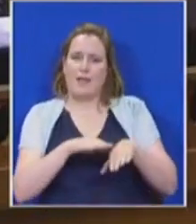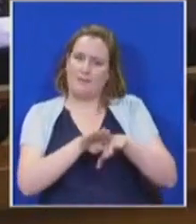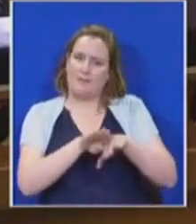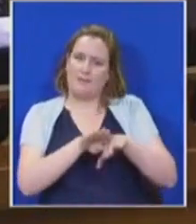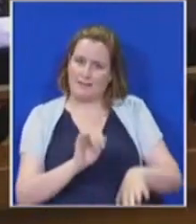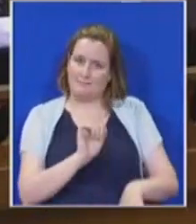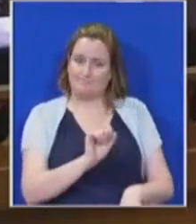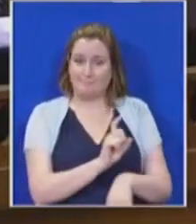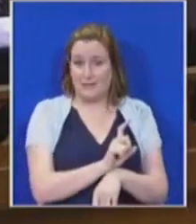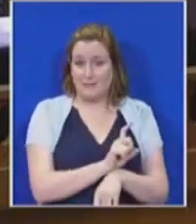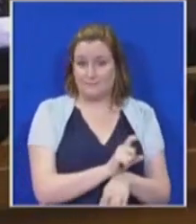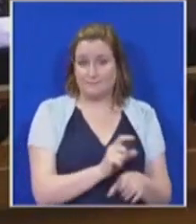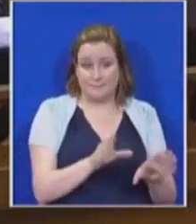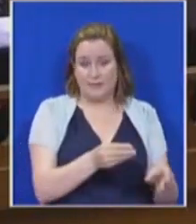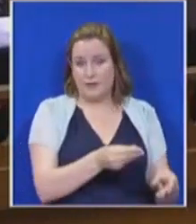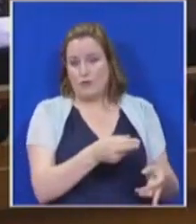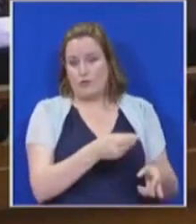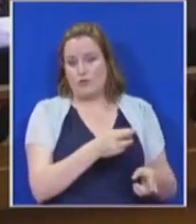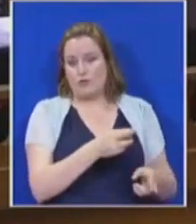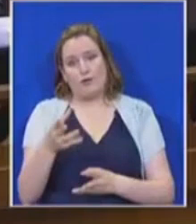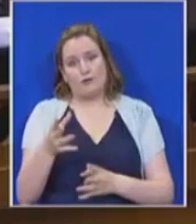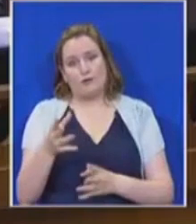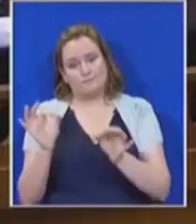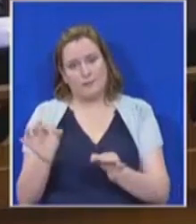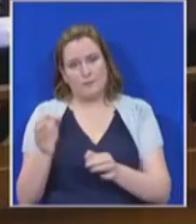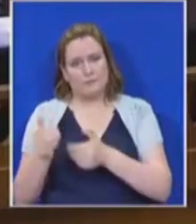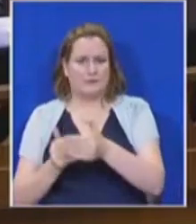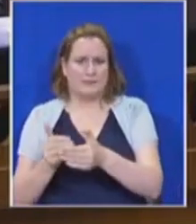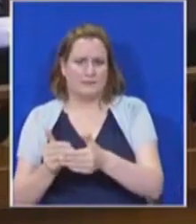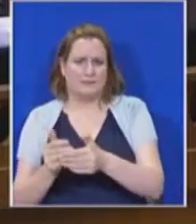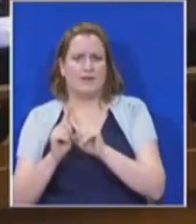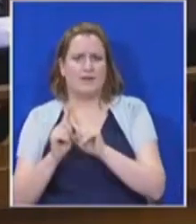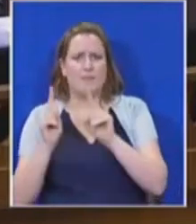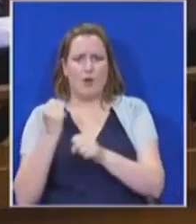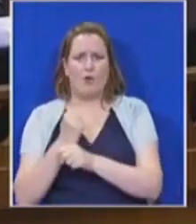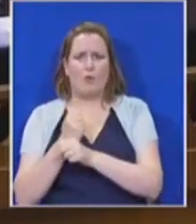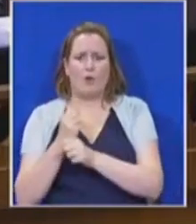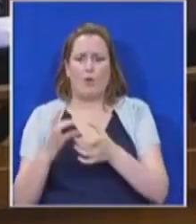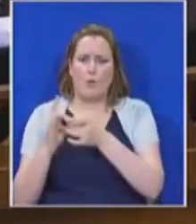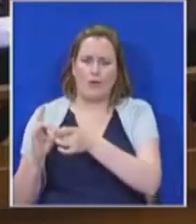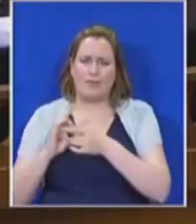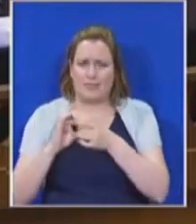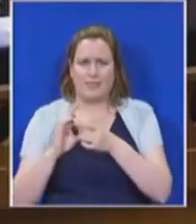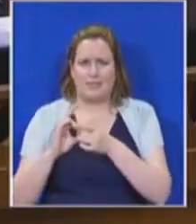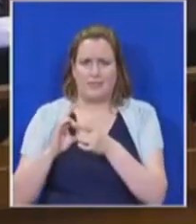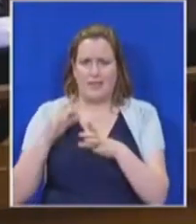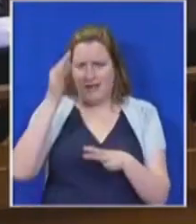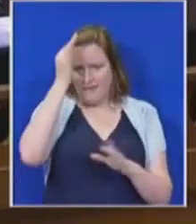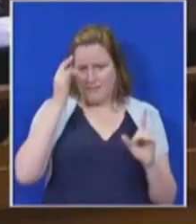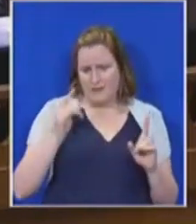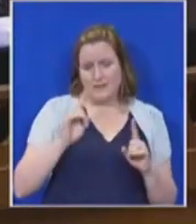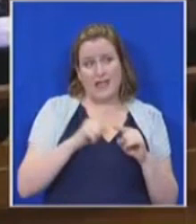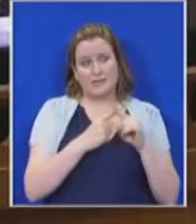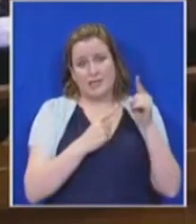then refer them to a proper process, of course working with the relevant organs of the state, including the executive